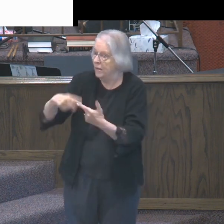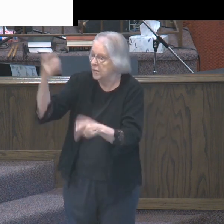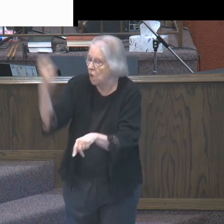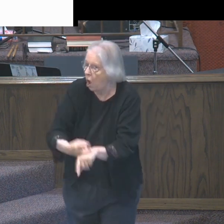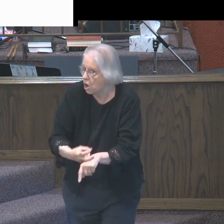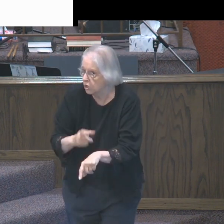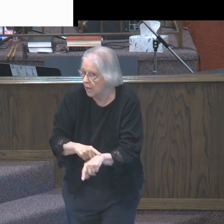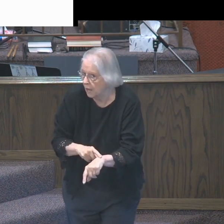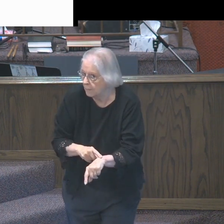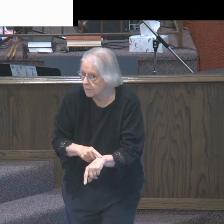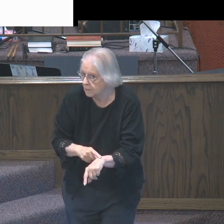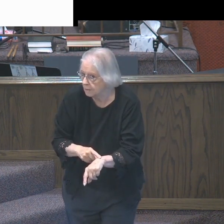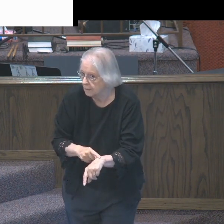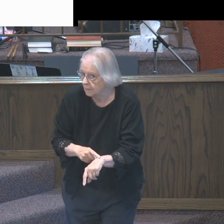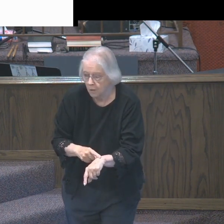Father.